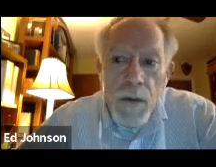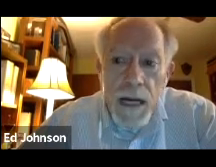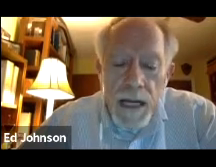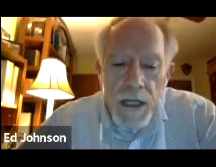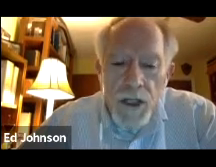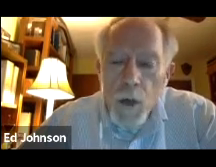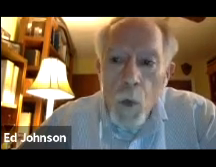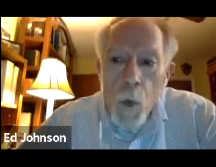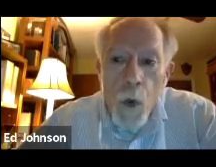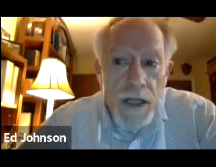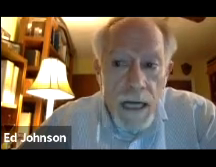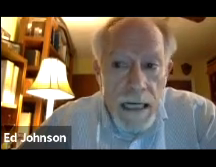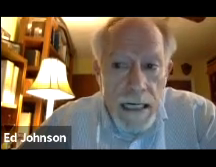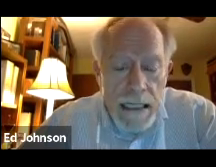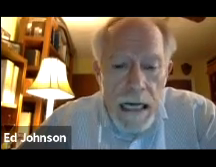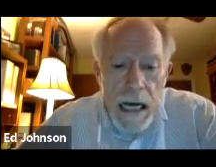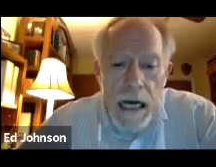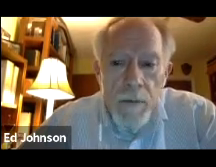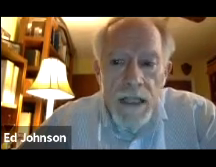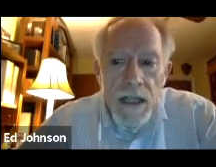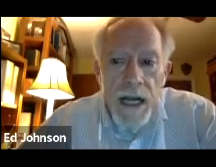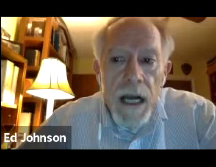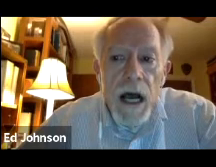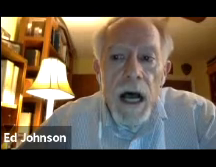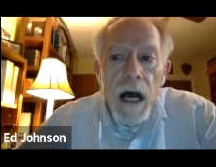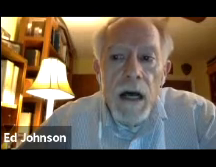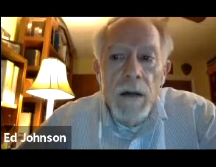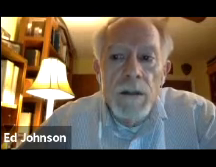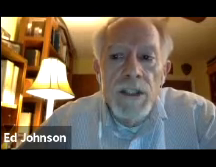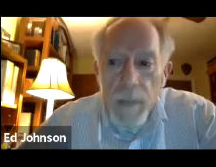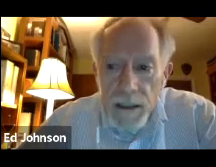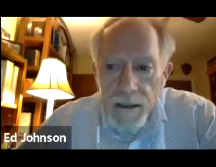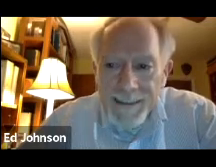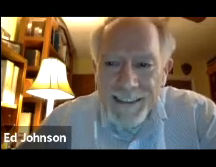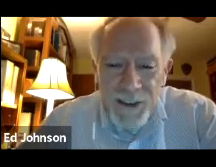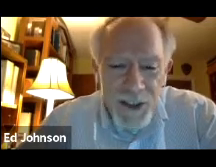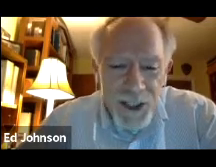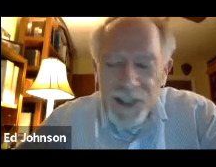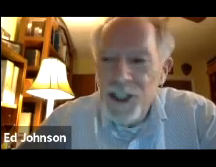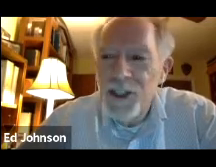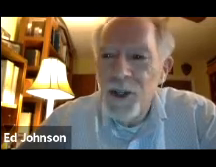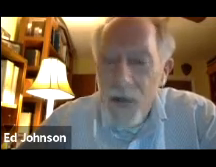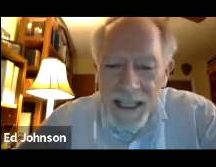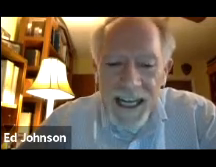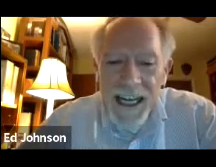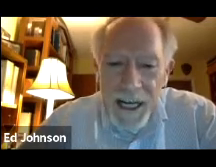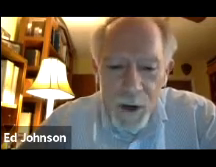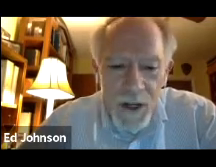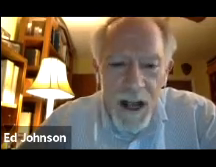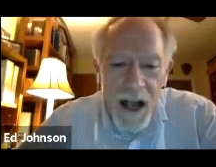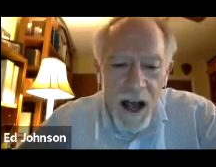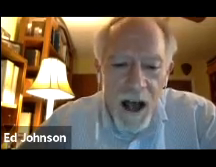that are my age that wear tie-dyed. It's like, stop it, just quit, let it